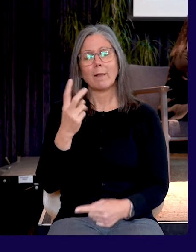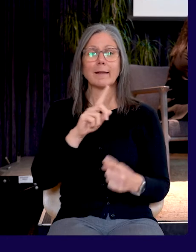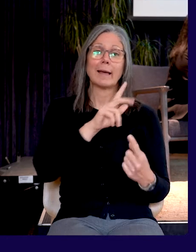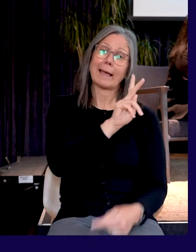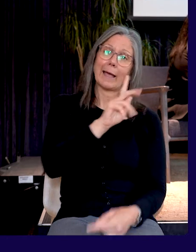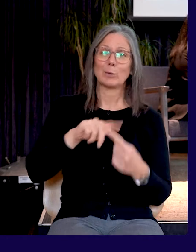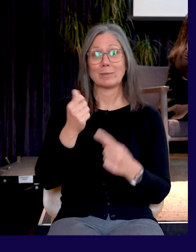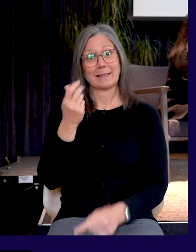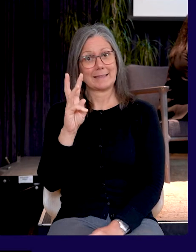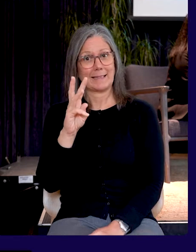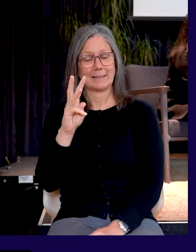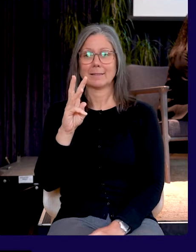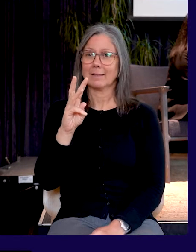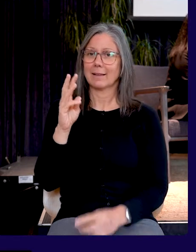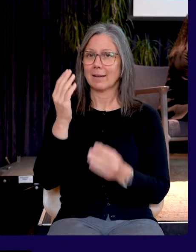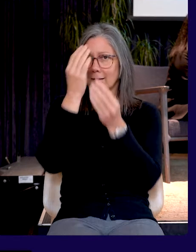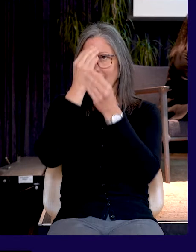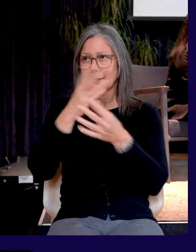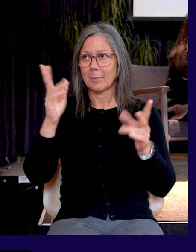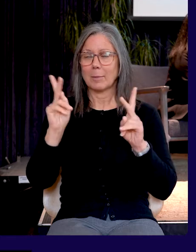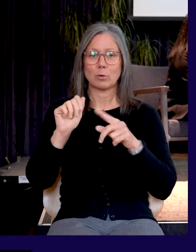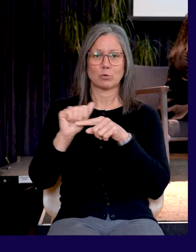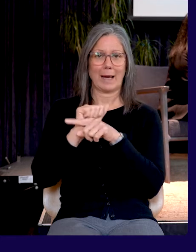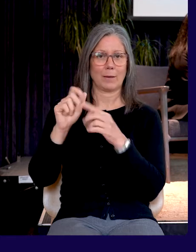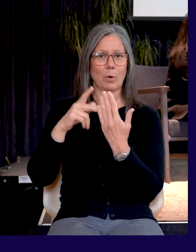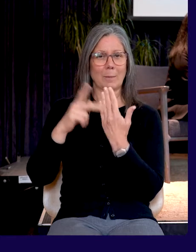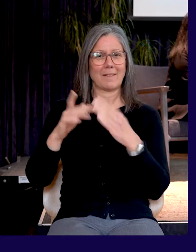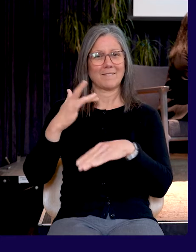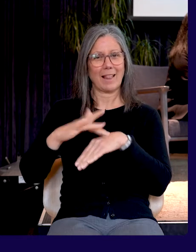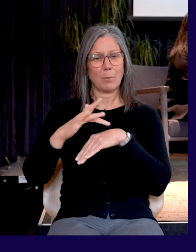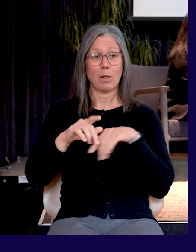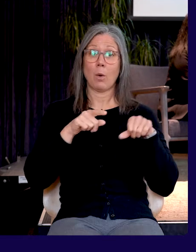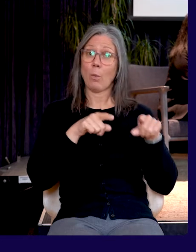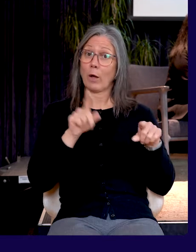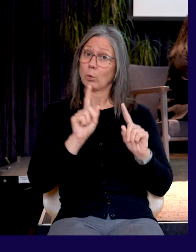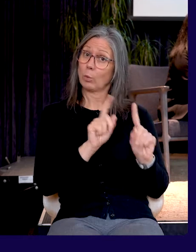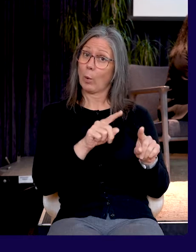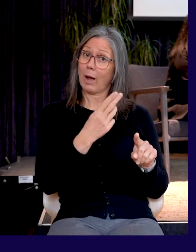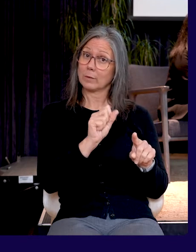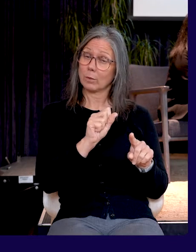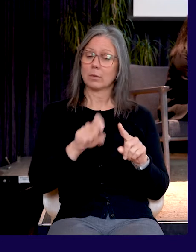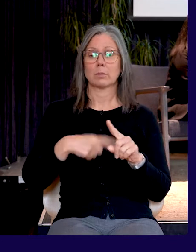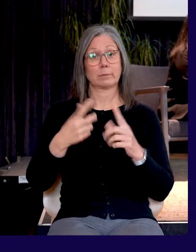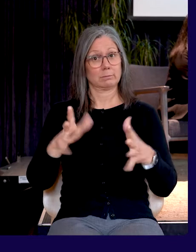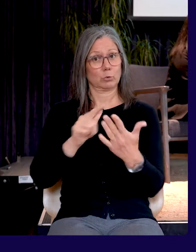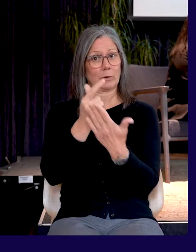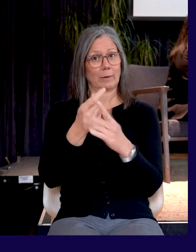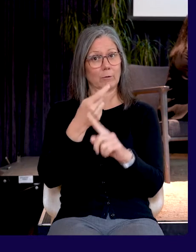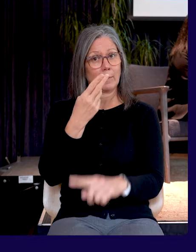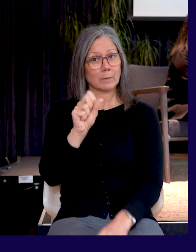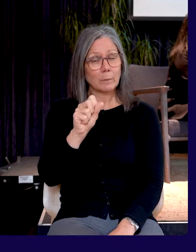space, and letting people know, hey, these training programs are available to you while you're in high school, as soon as you graduate from high